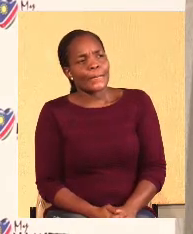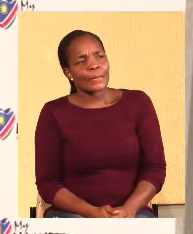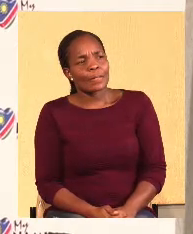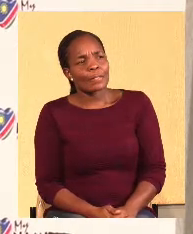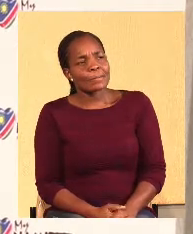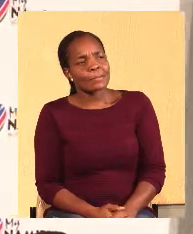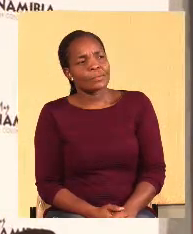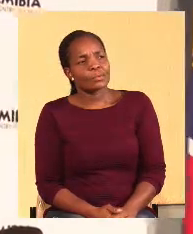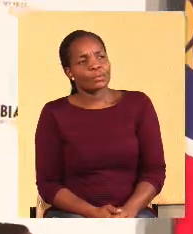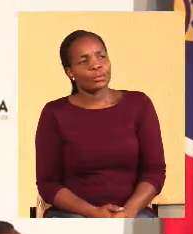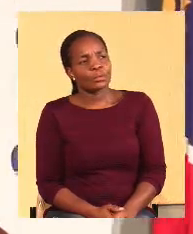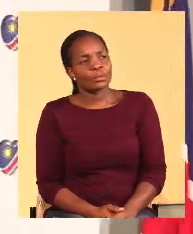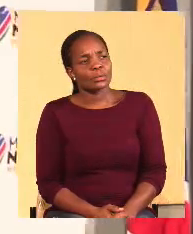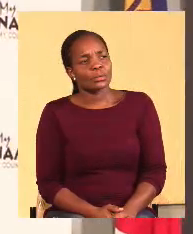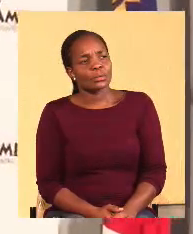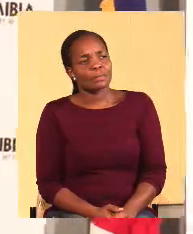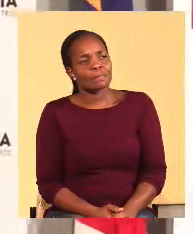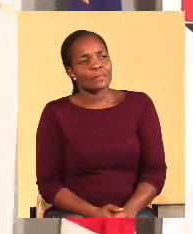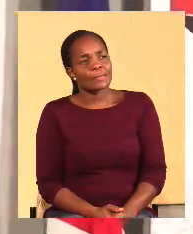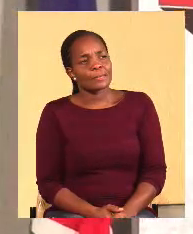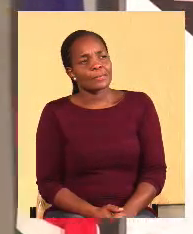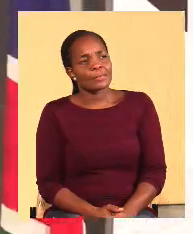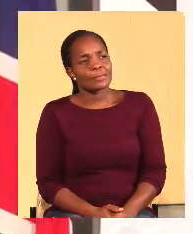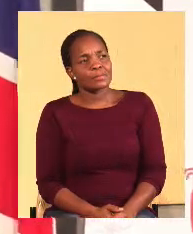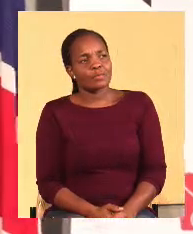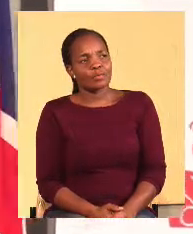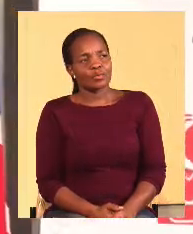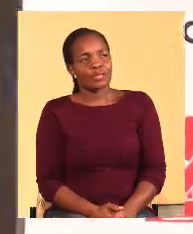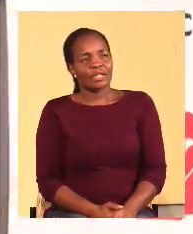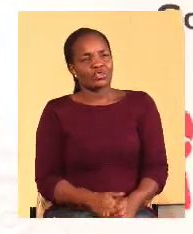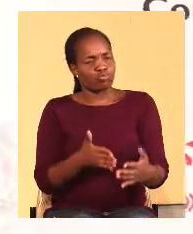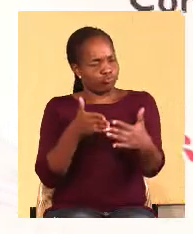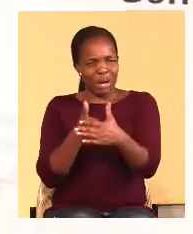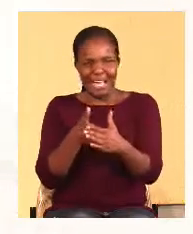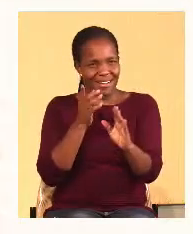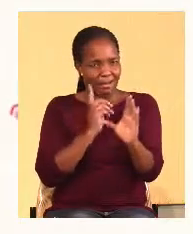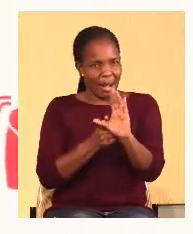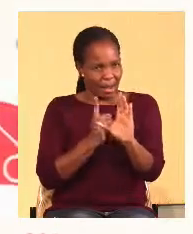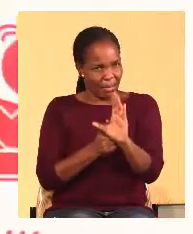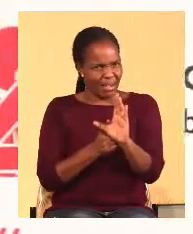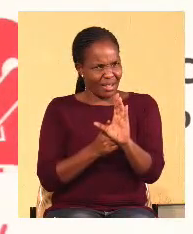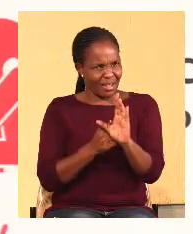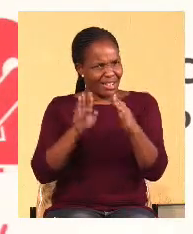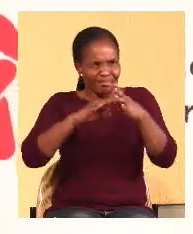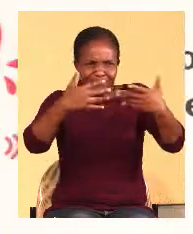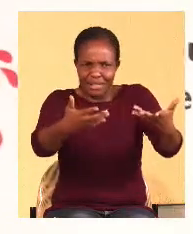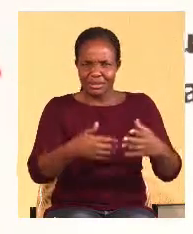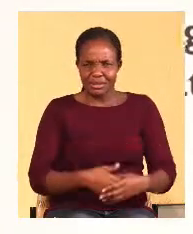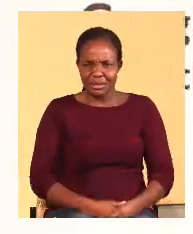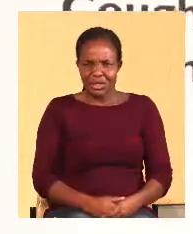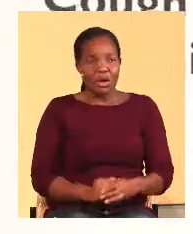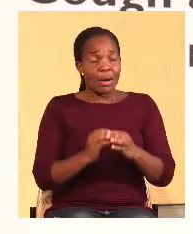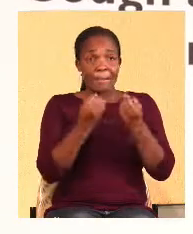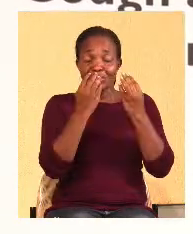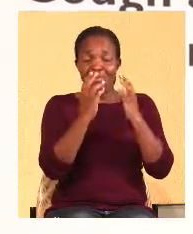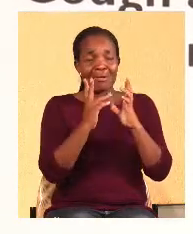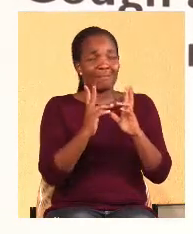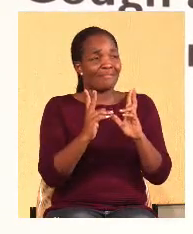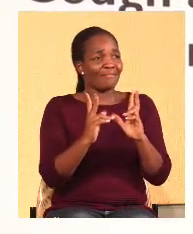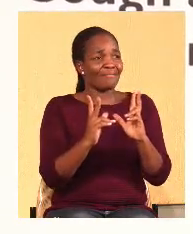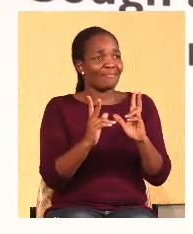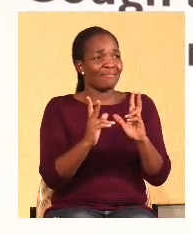must remember that when the issue of liquor, the prohibition of liquor came about, a lot of people were really, I